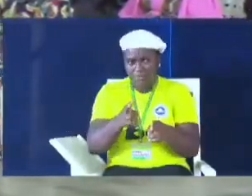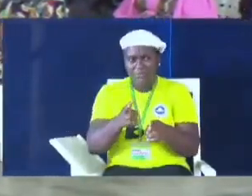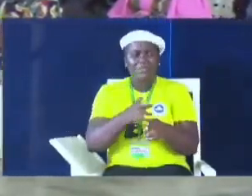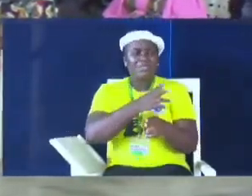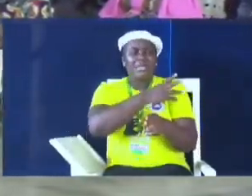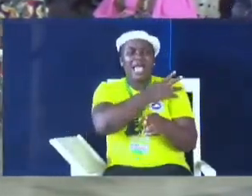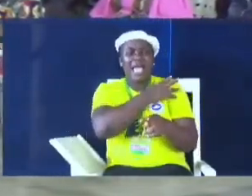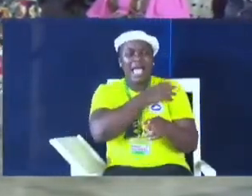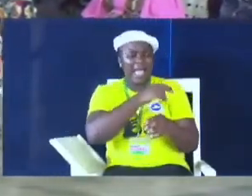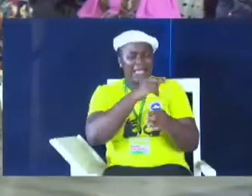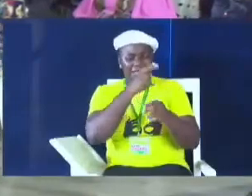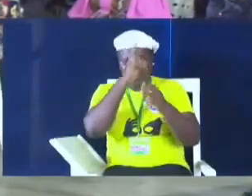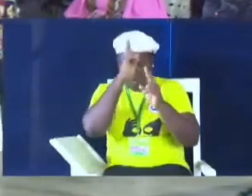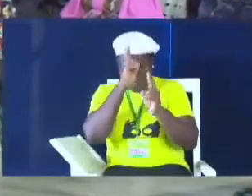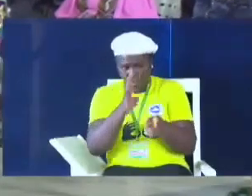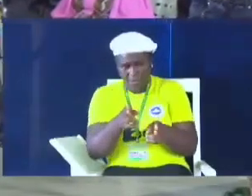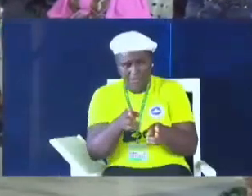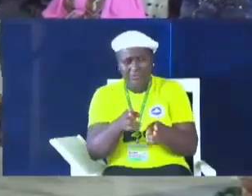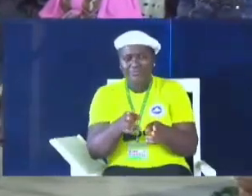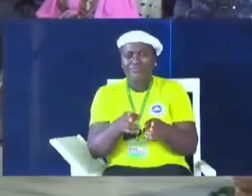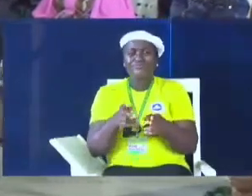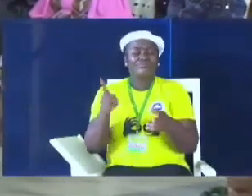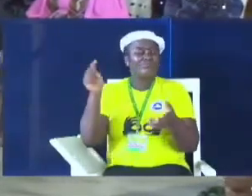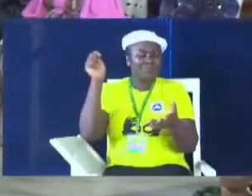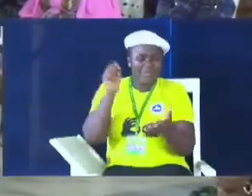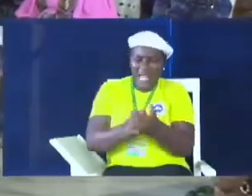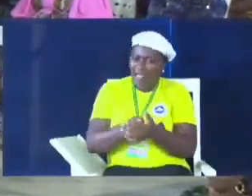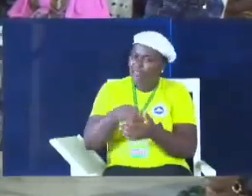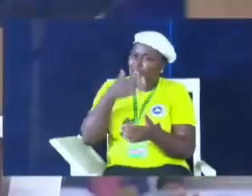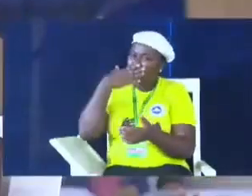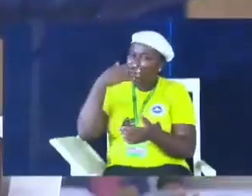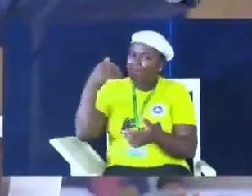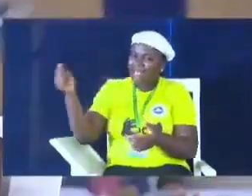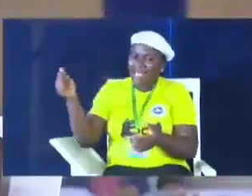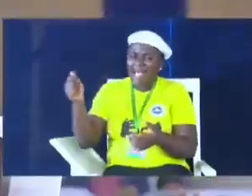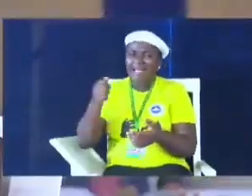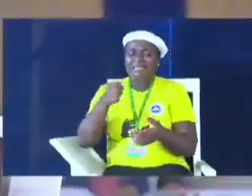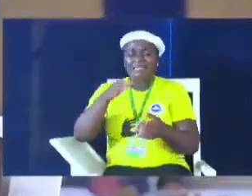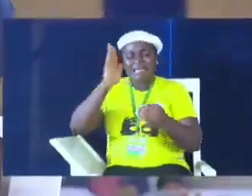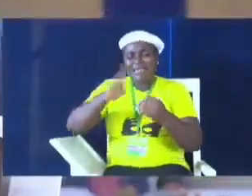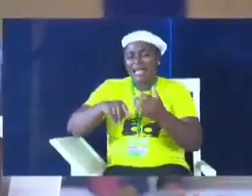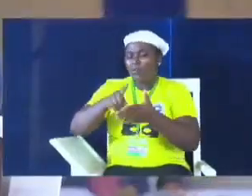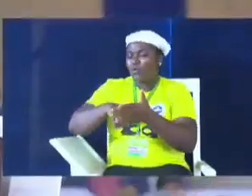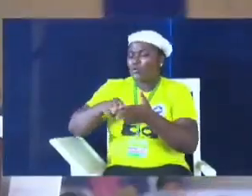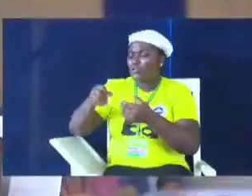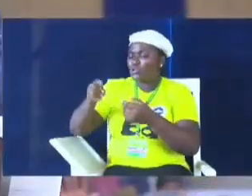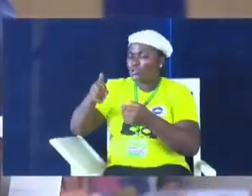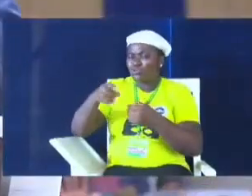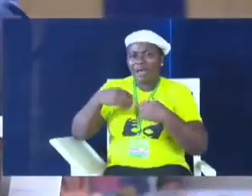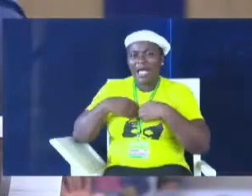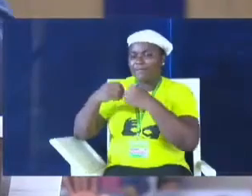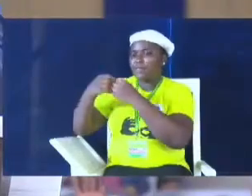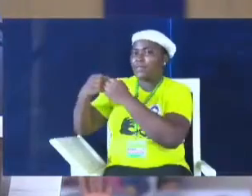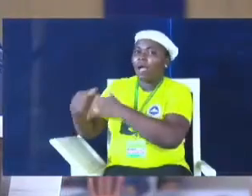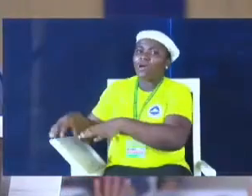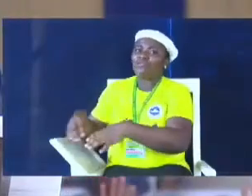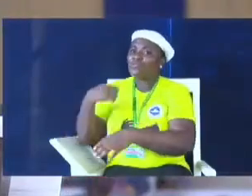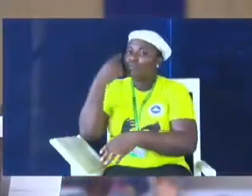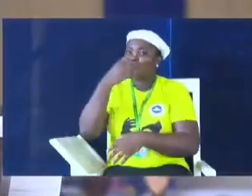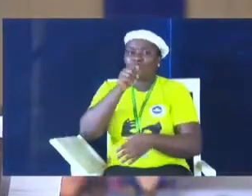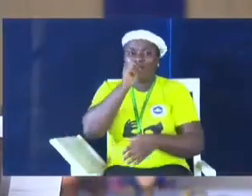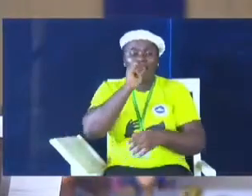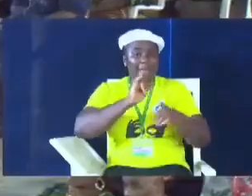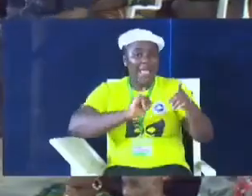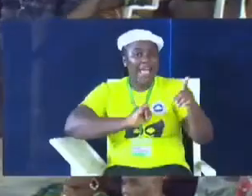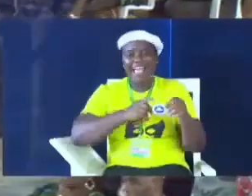and dignity thousands better than what you have lost. Who am I speaking to